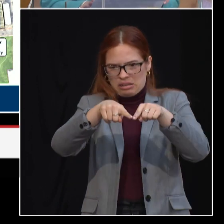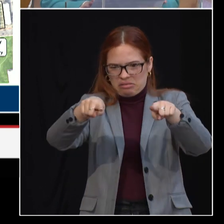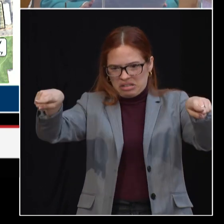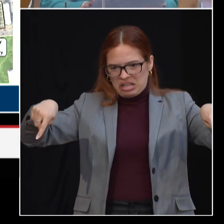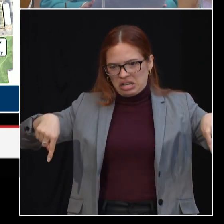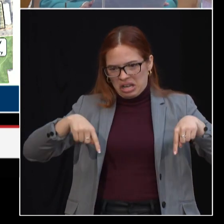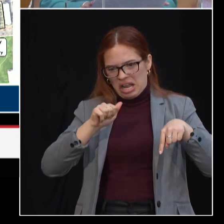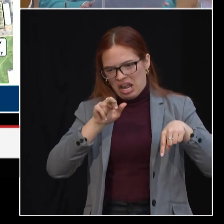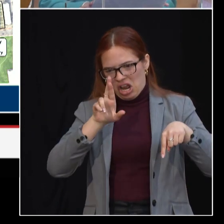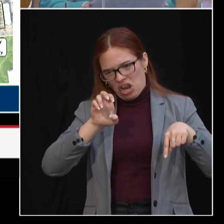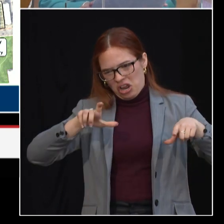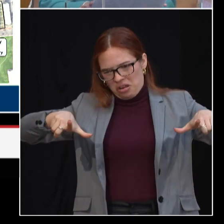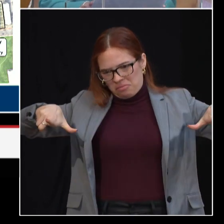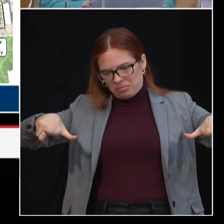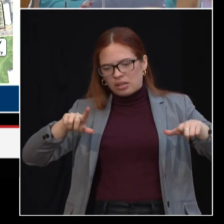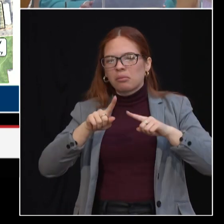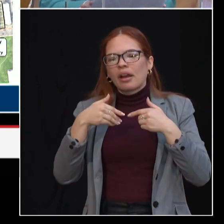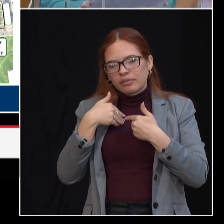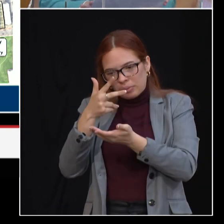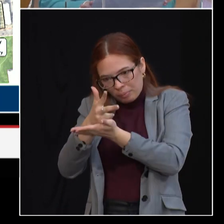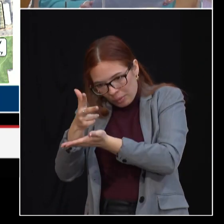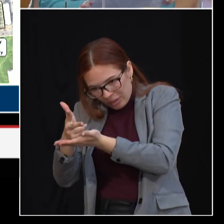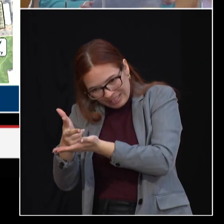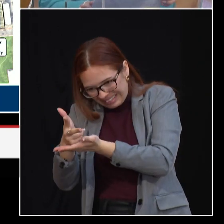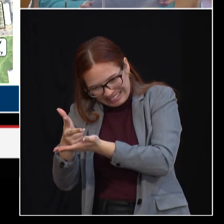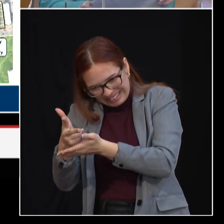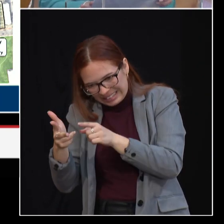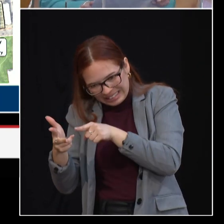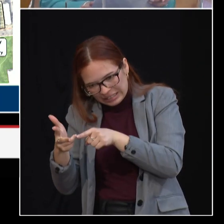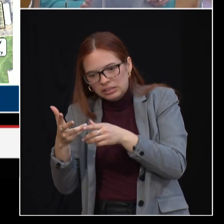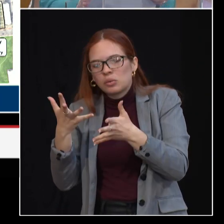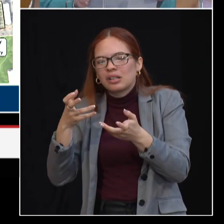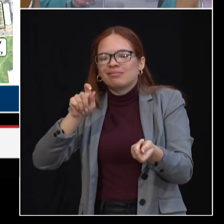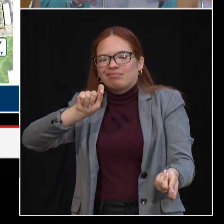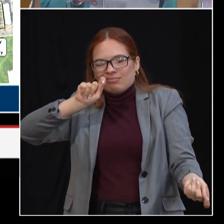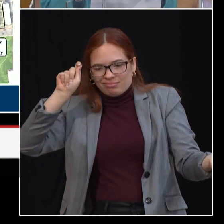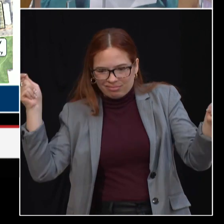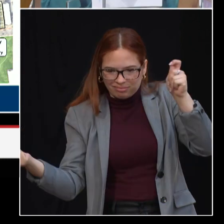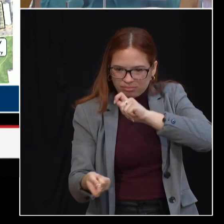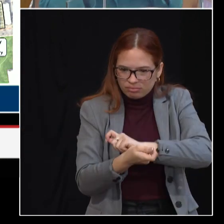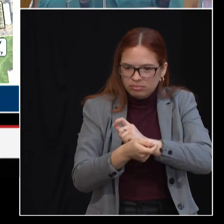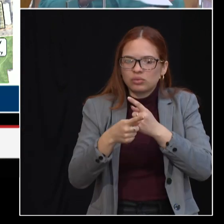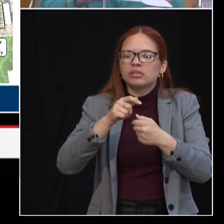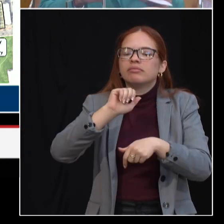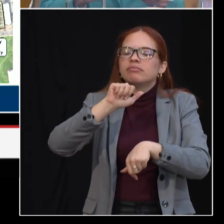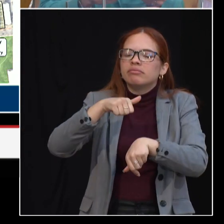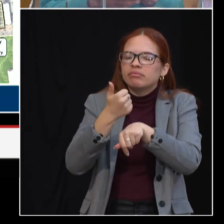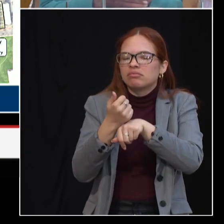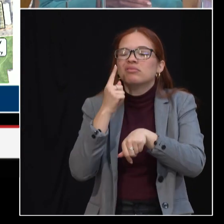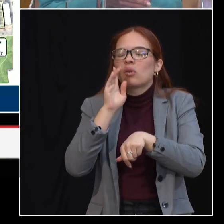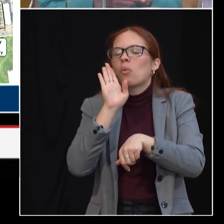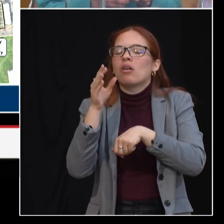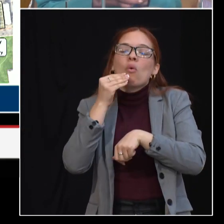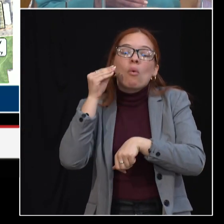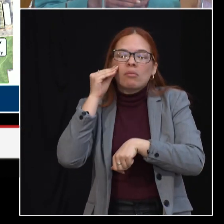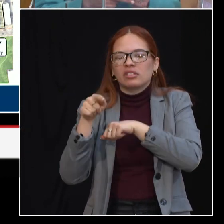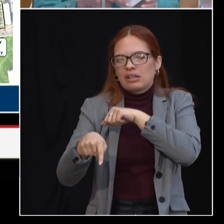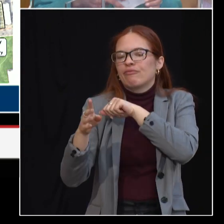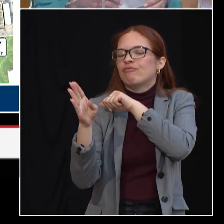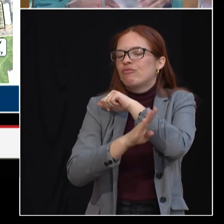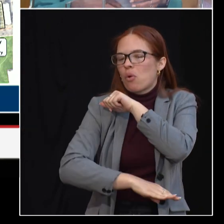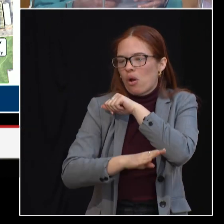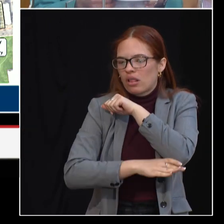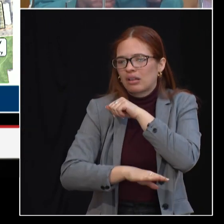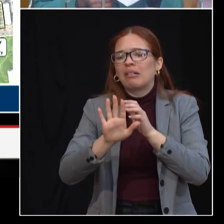lot. So we're looking for that project to come out in the fall of this year. So please, we hope that there's a lot